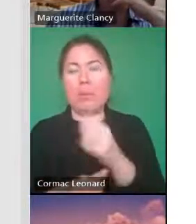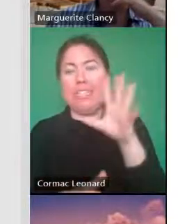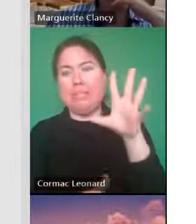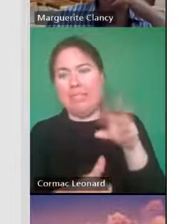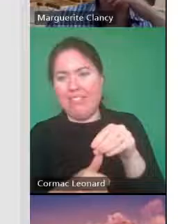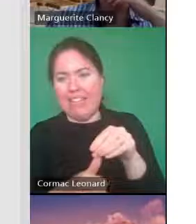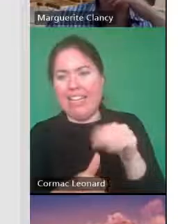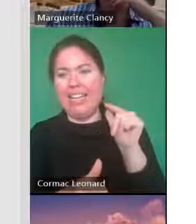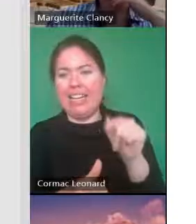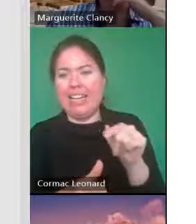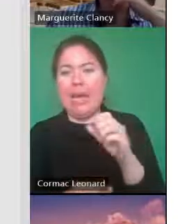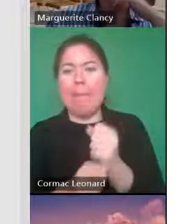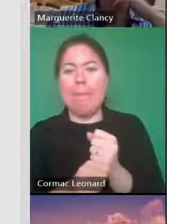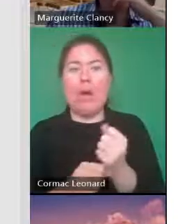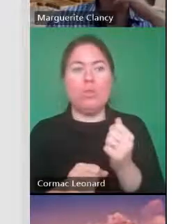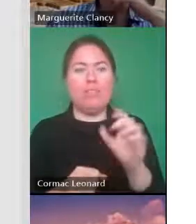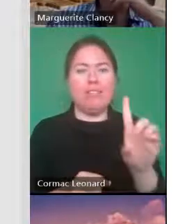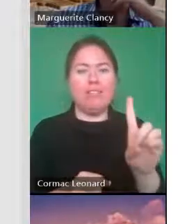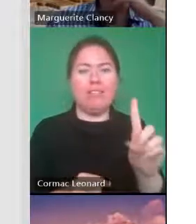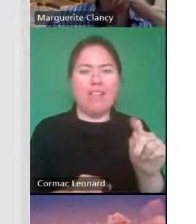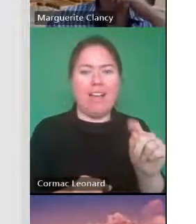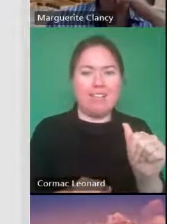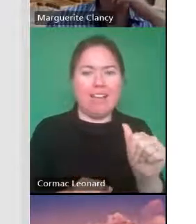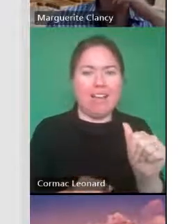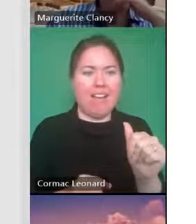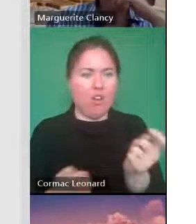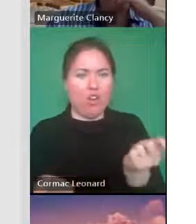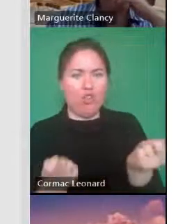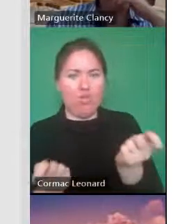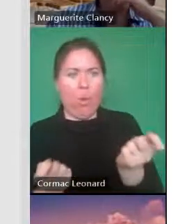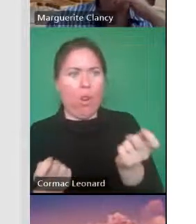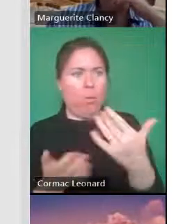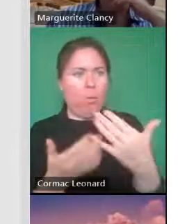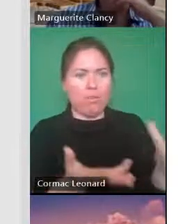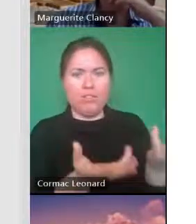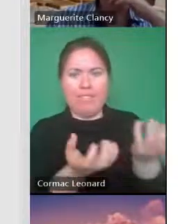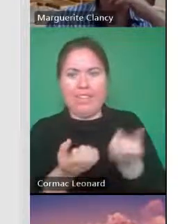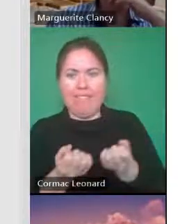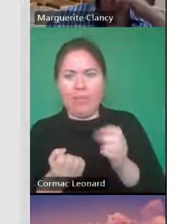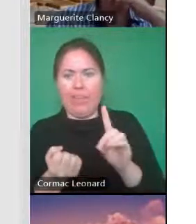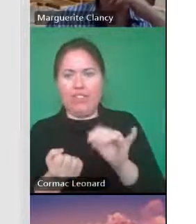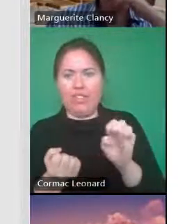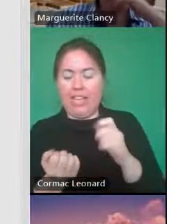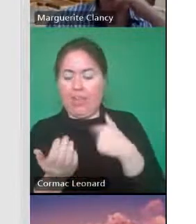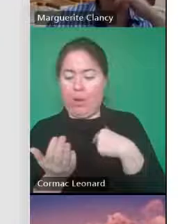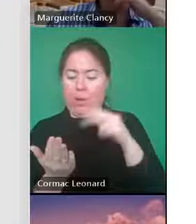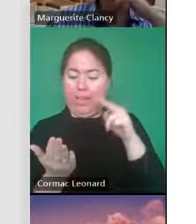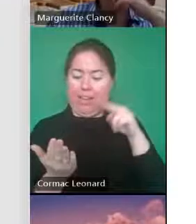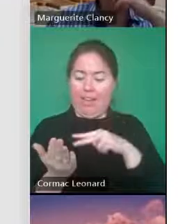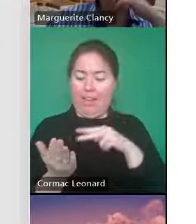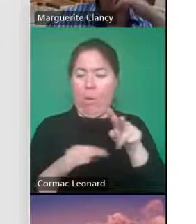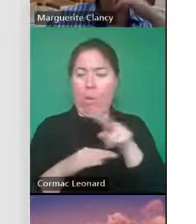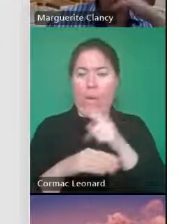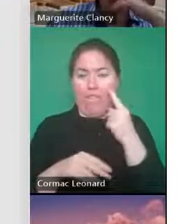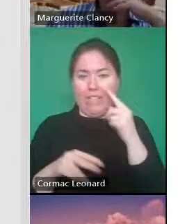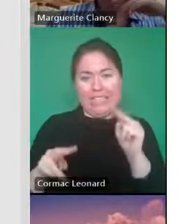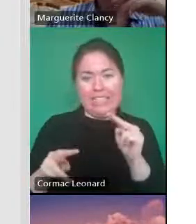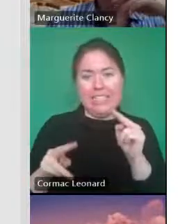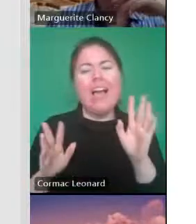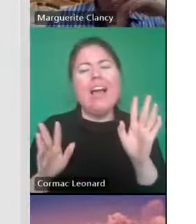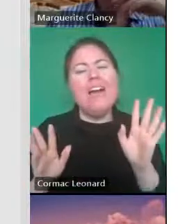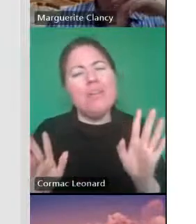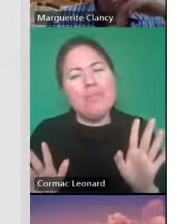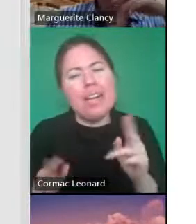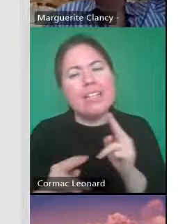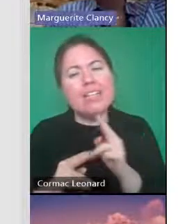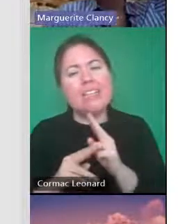the control of data that comes into the HSE that we then oversight. And I mean, that's where, so that isn't the